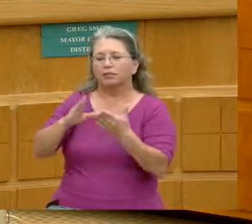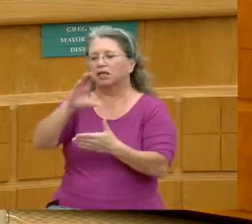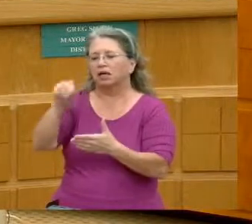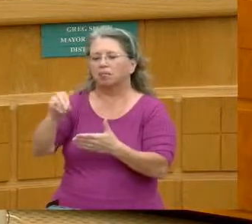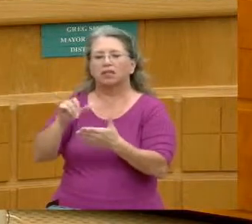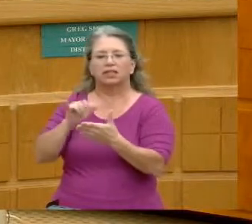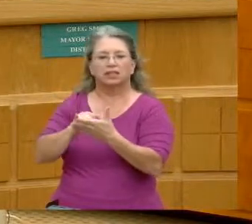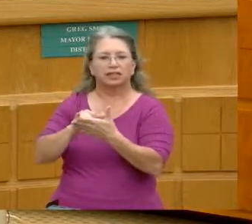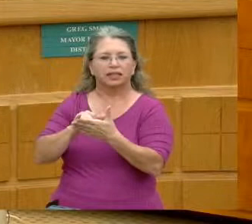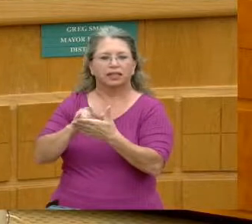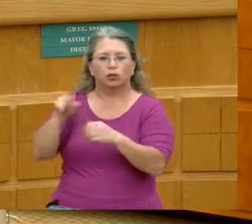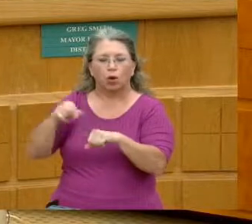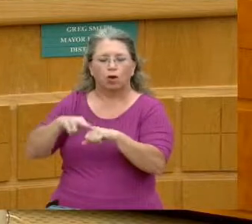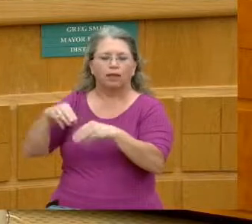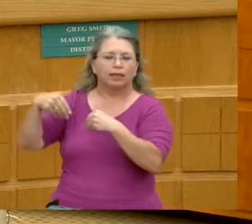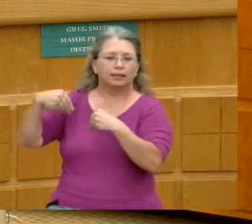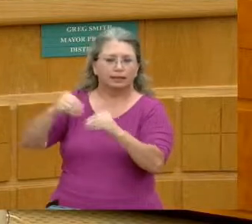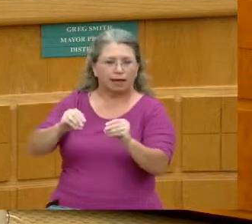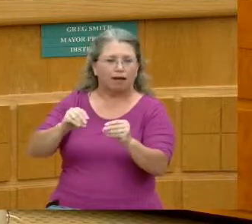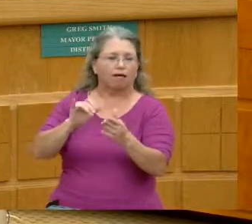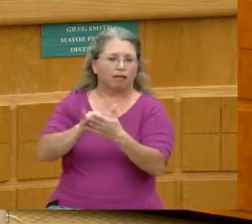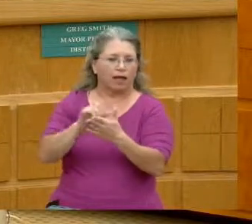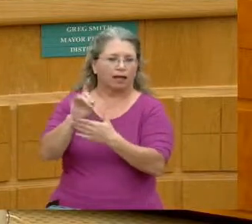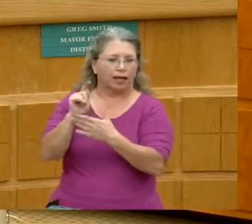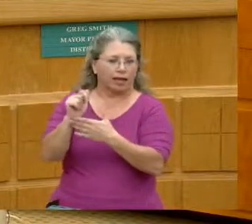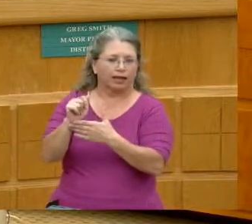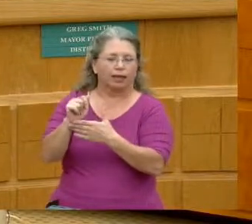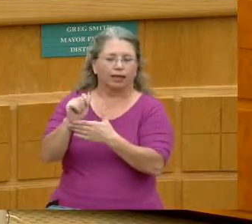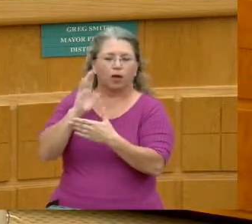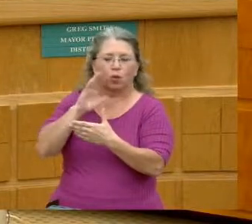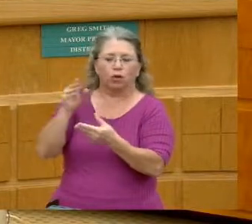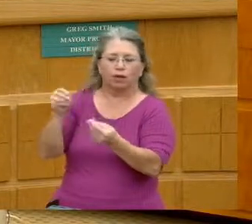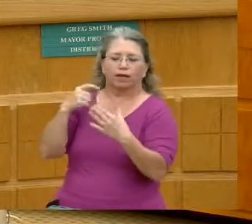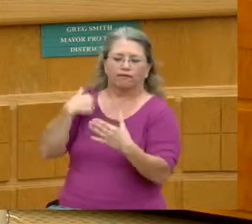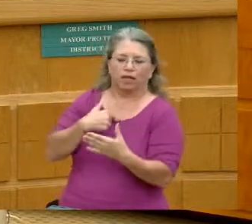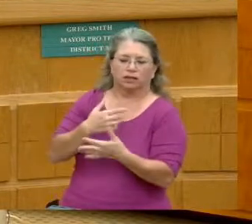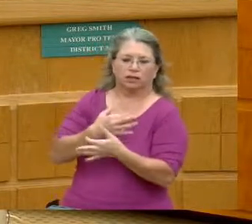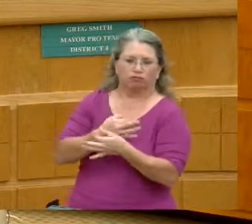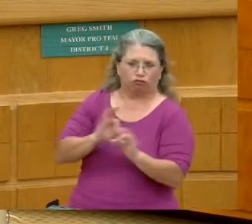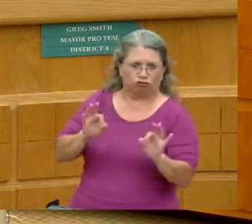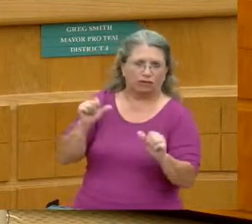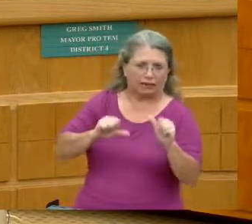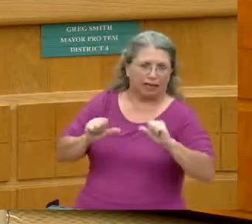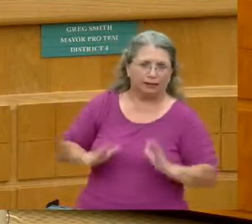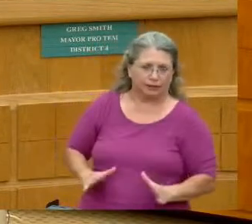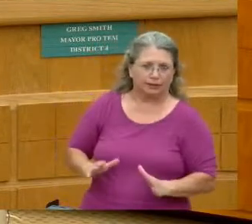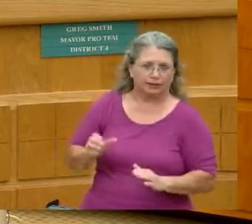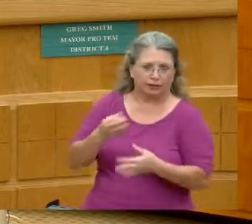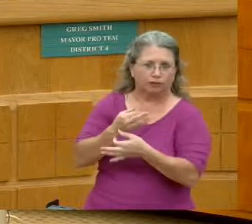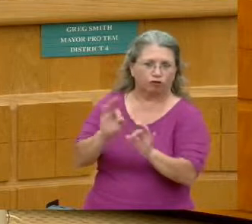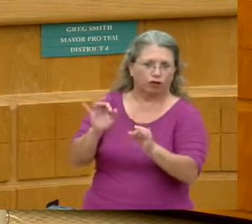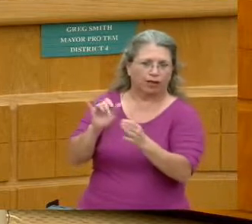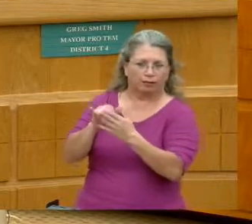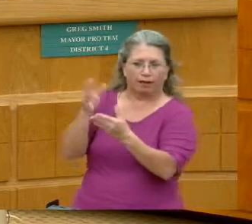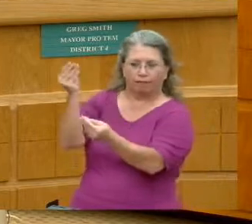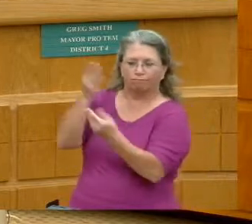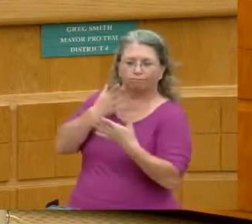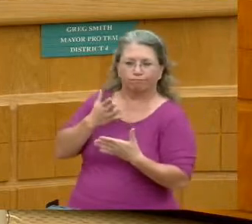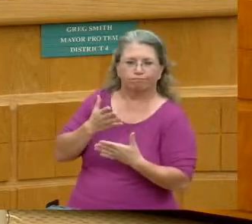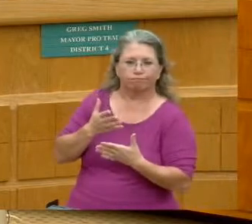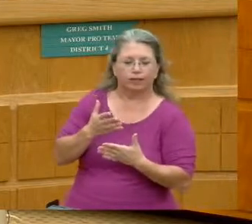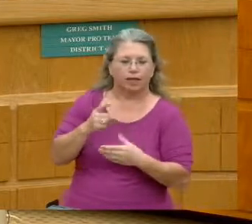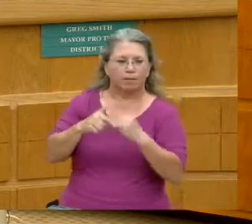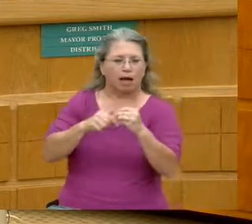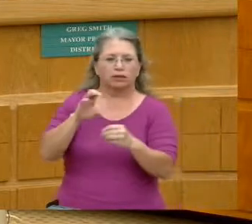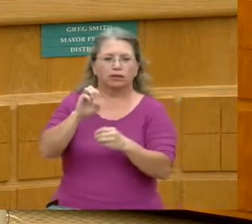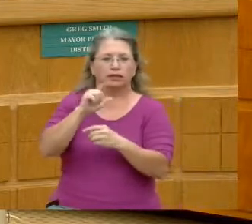of it freely available to us as scientists. Now, you might be wondering, how is this possible? Why are people watching